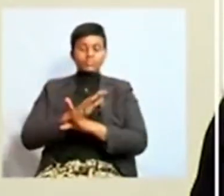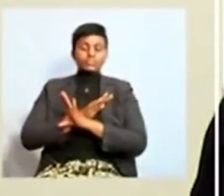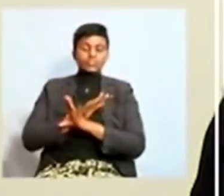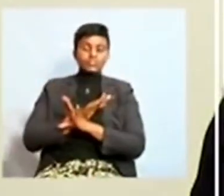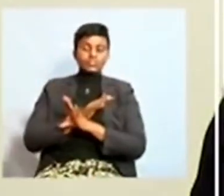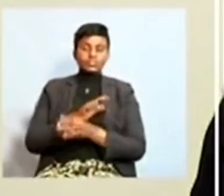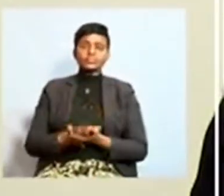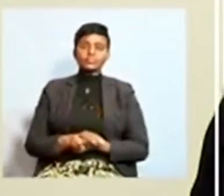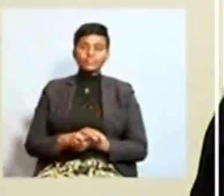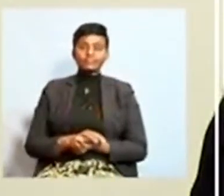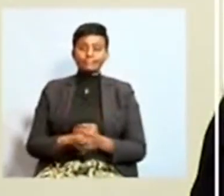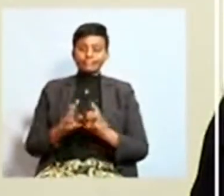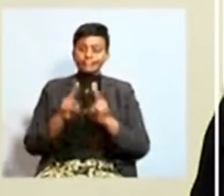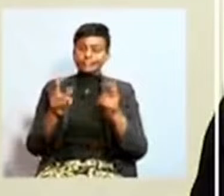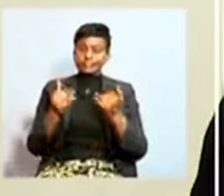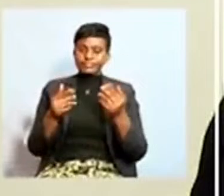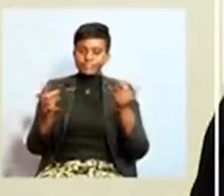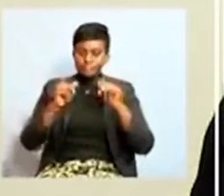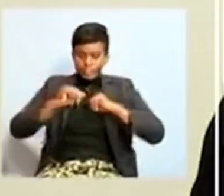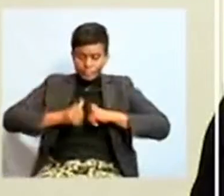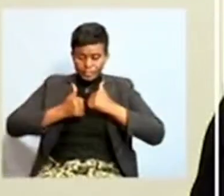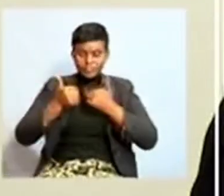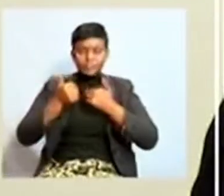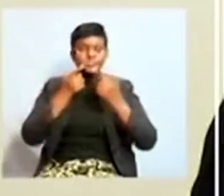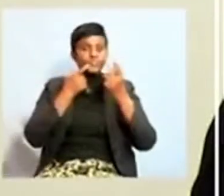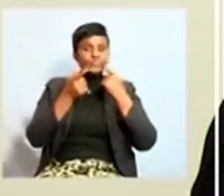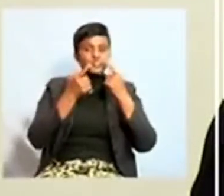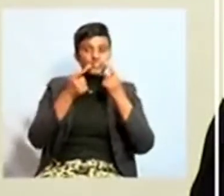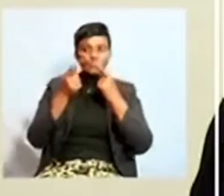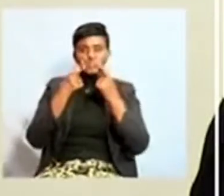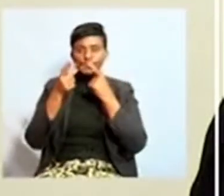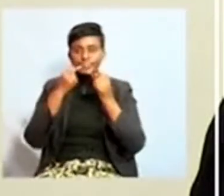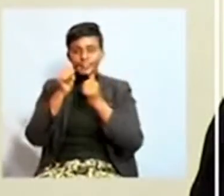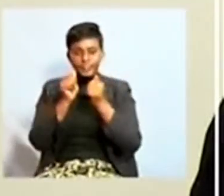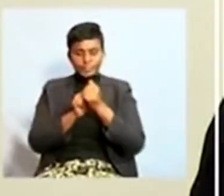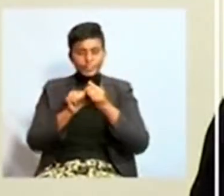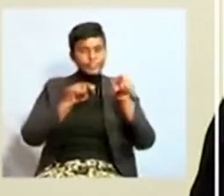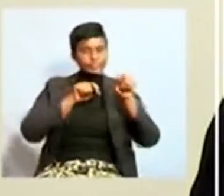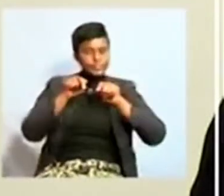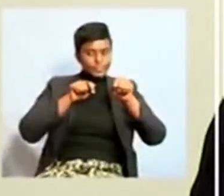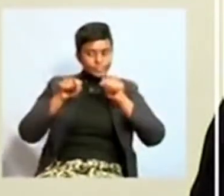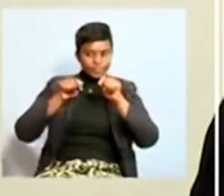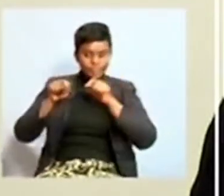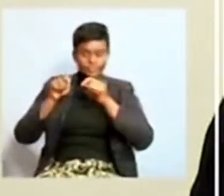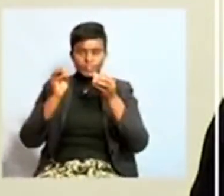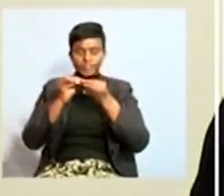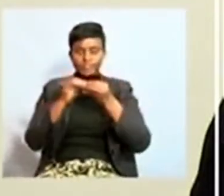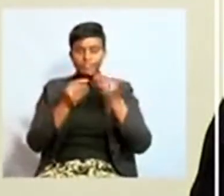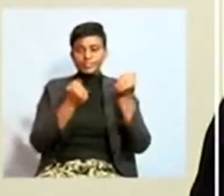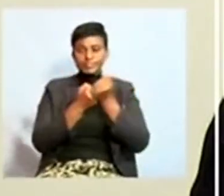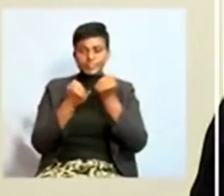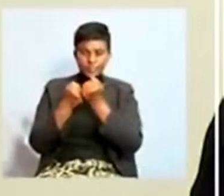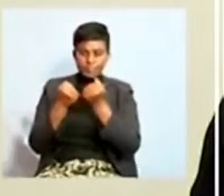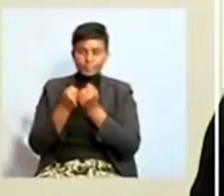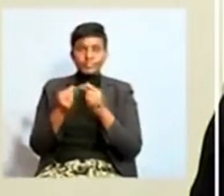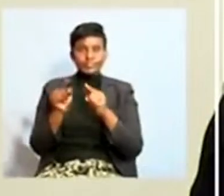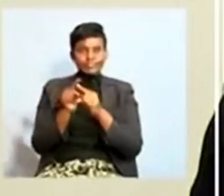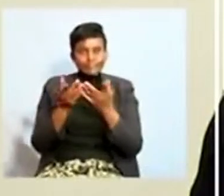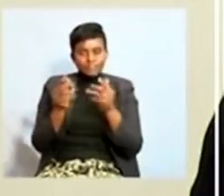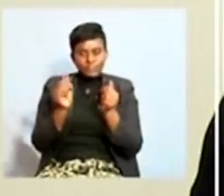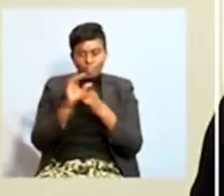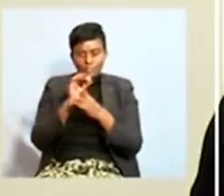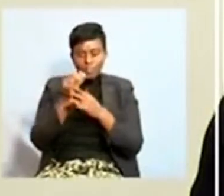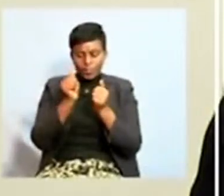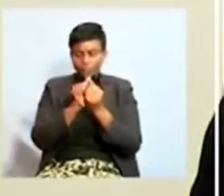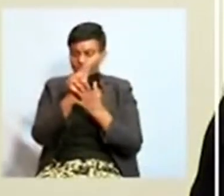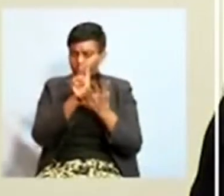Zambia. So when we speak about regulatory support and